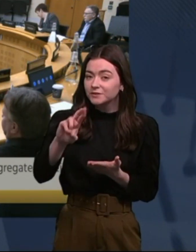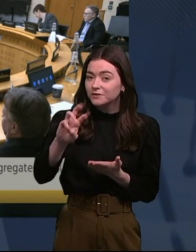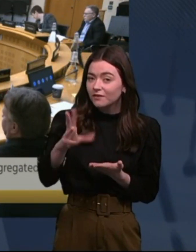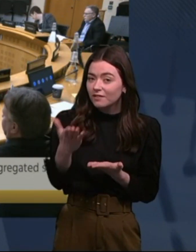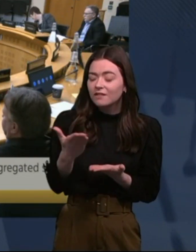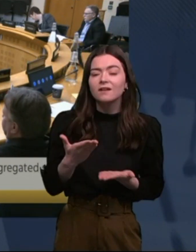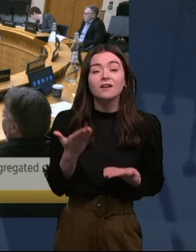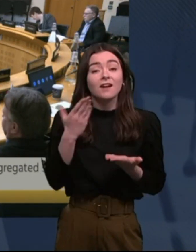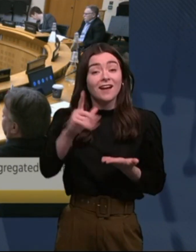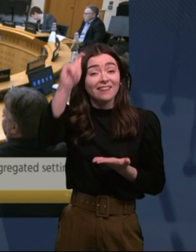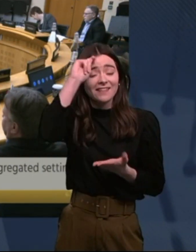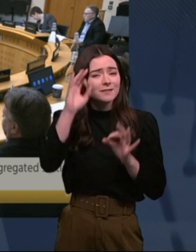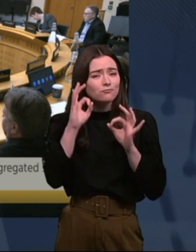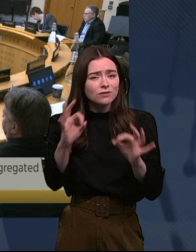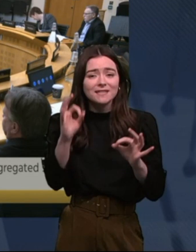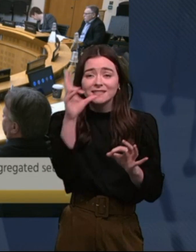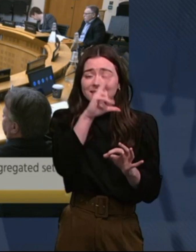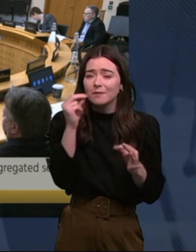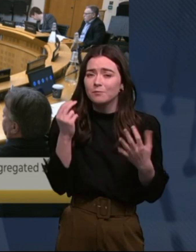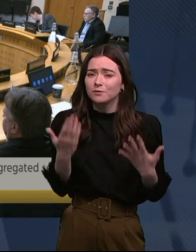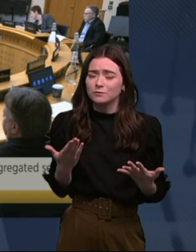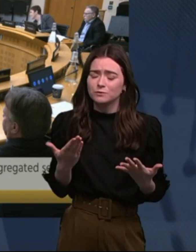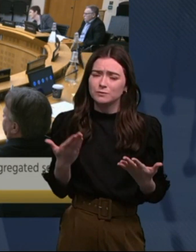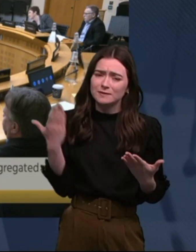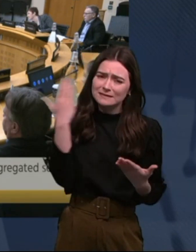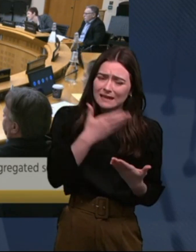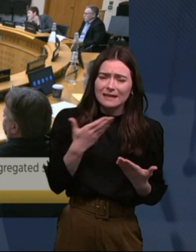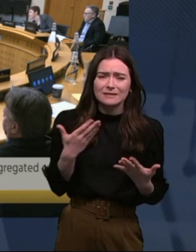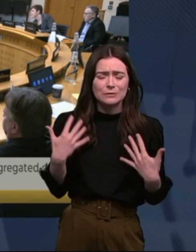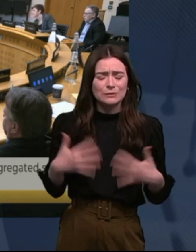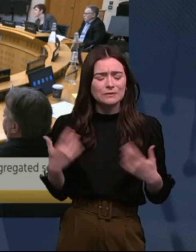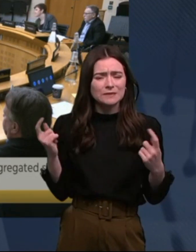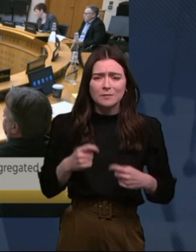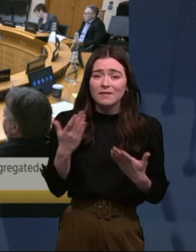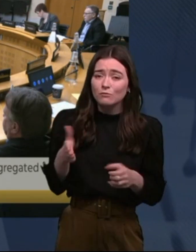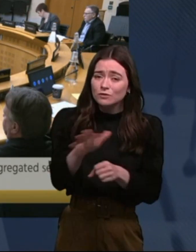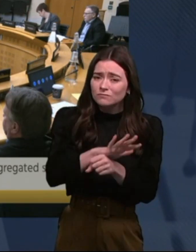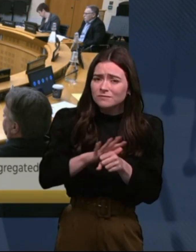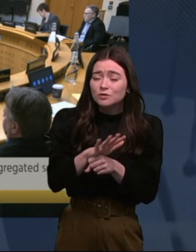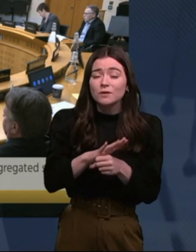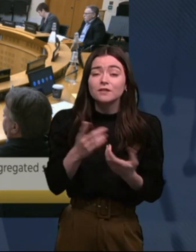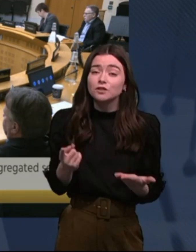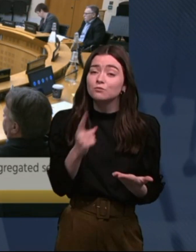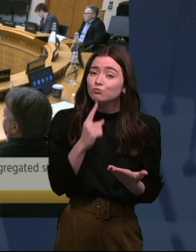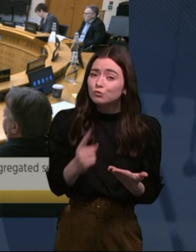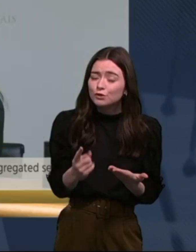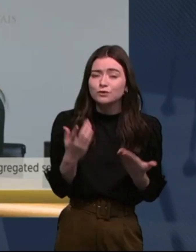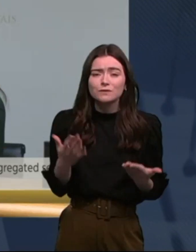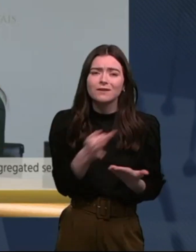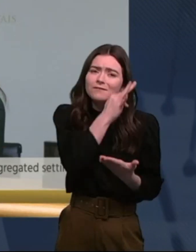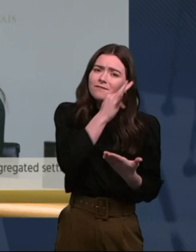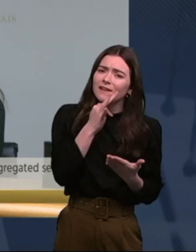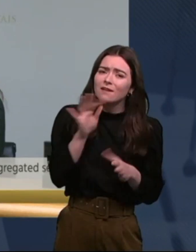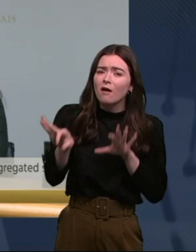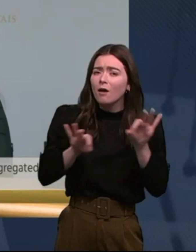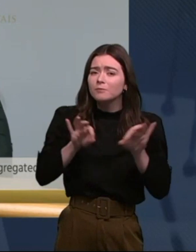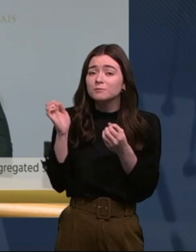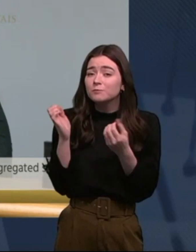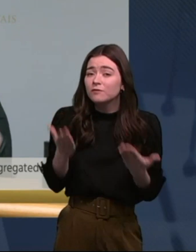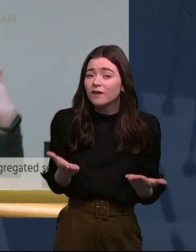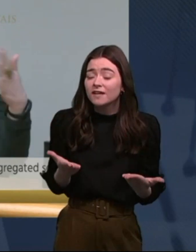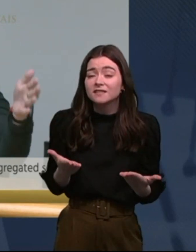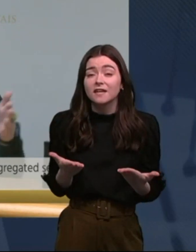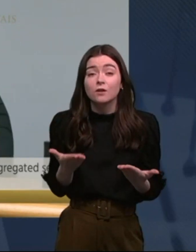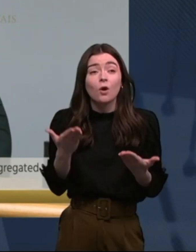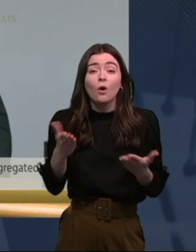of it was horrific that was the reality, but those kind of false options being provided to you, like you can